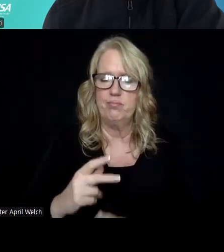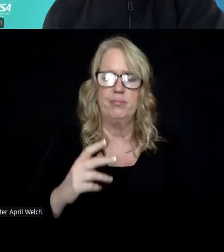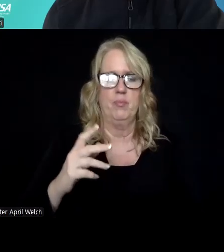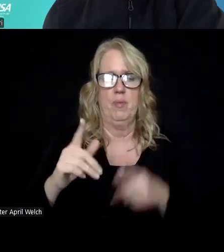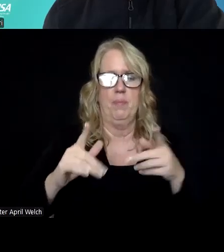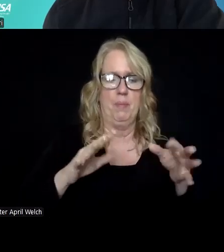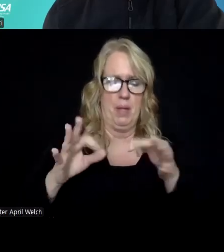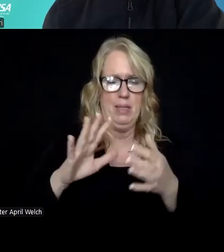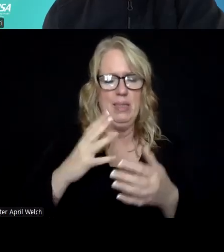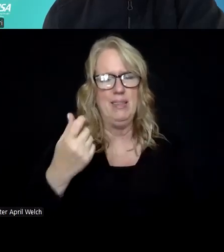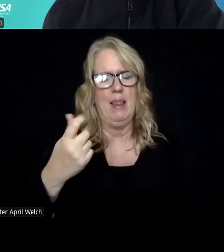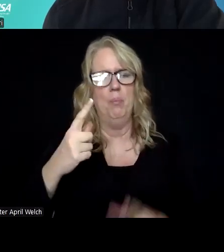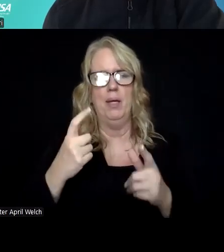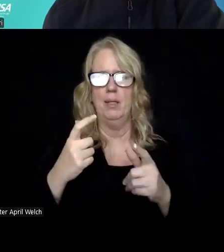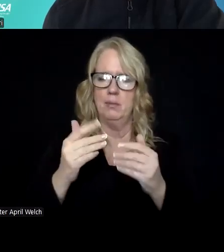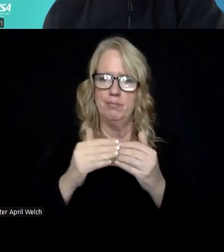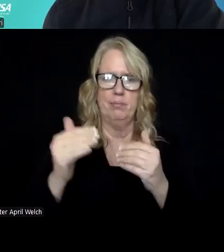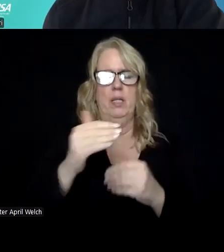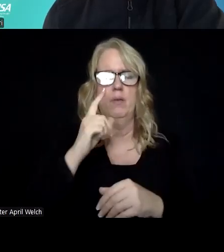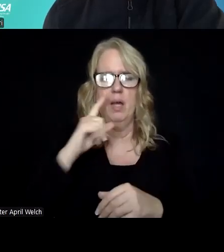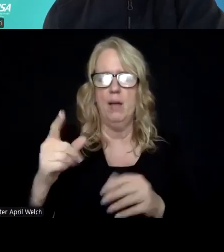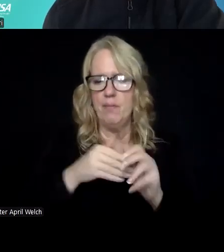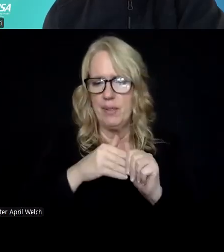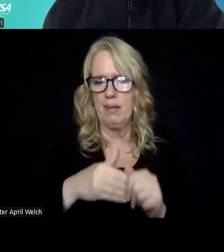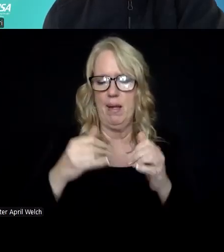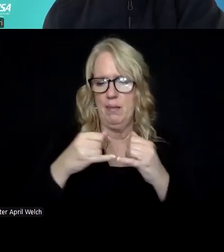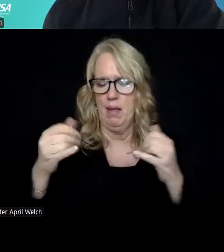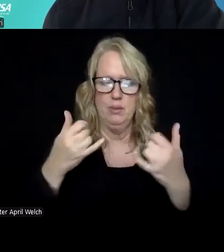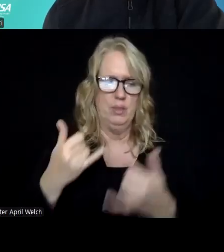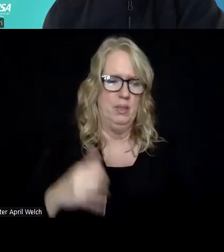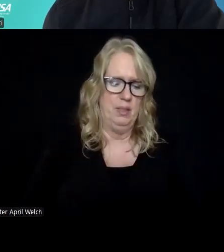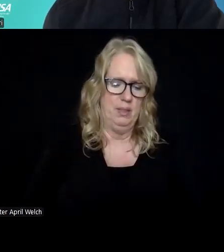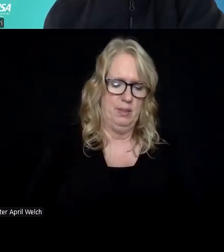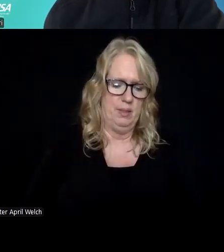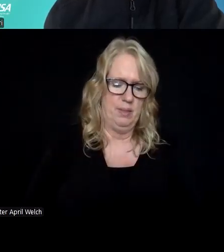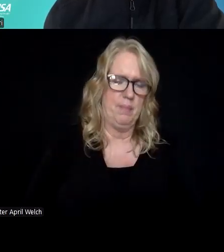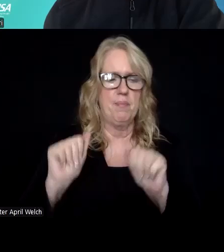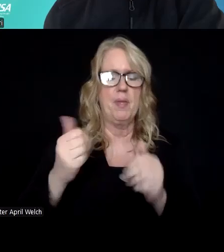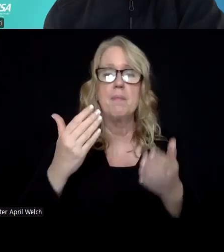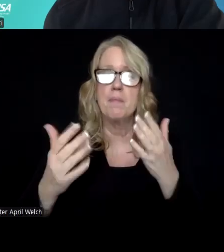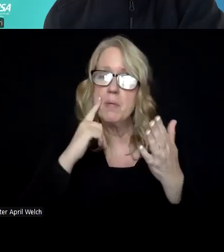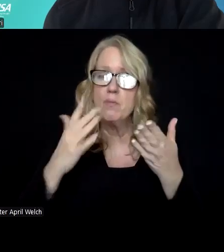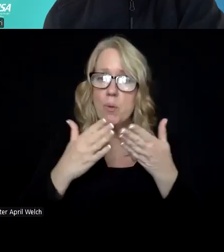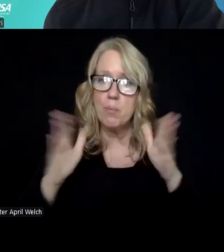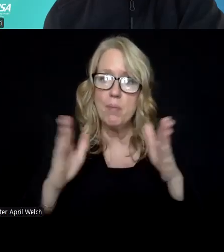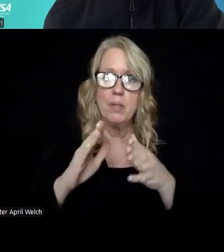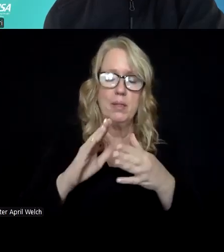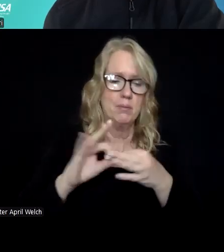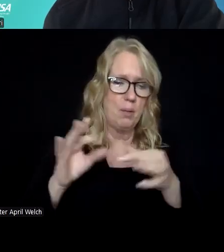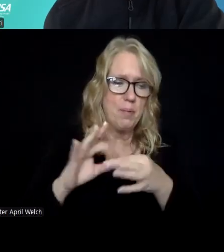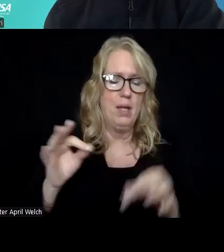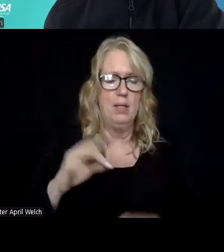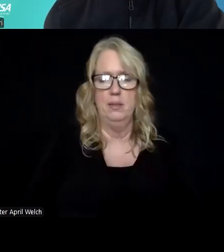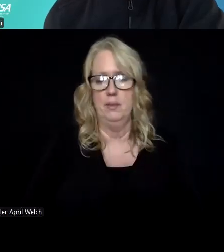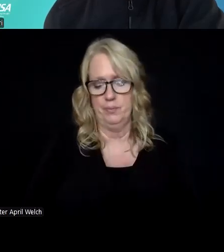definitions document is a little bit ahead of the guidelines document at this point. And so they may end up coming out for public comment slightly staggered. We haven't quite